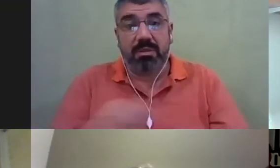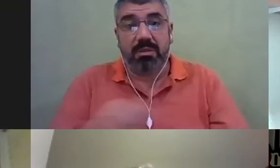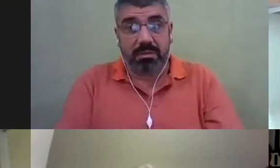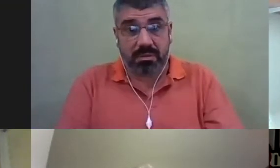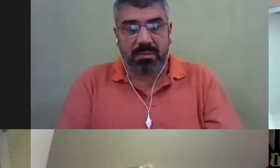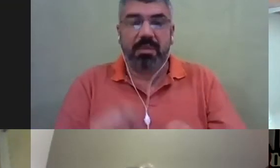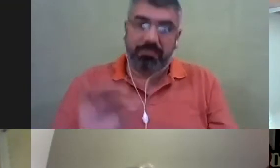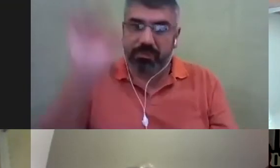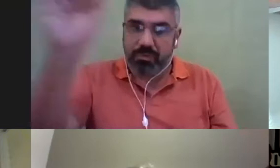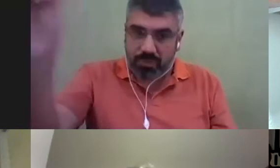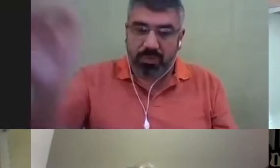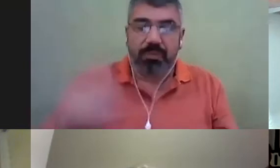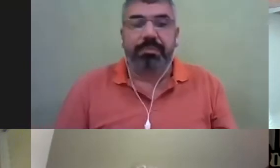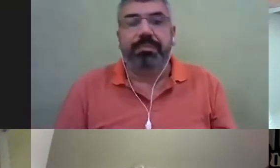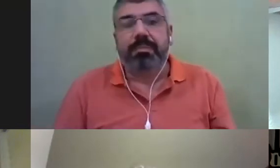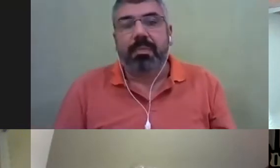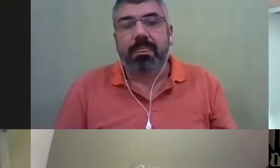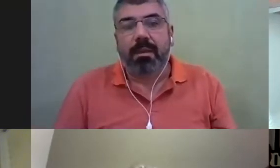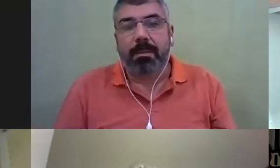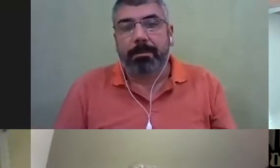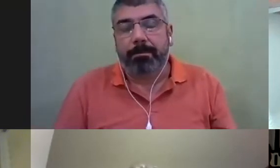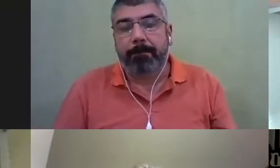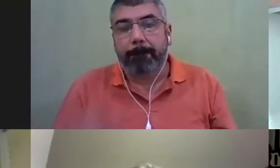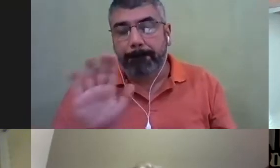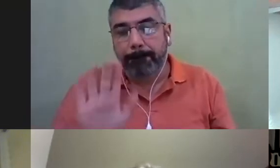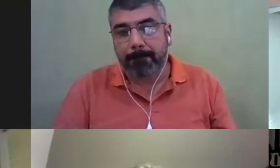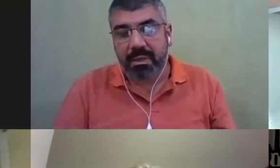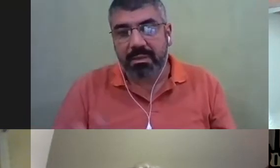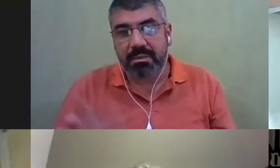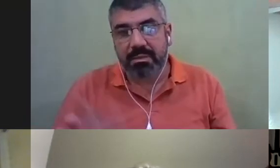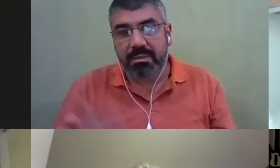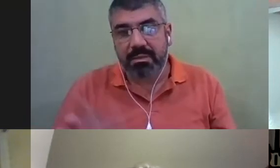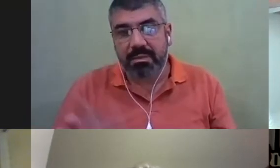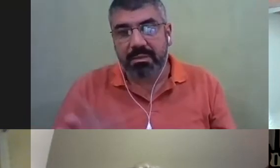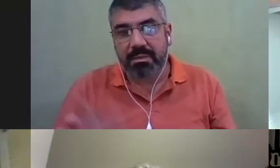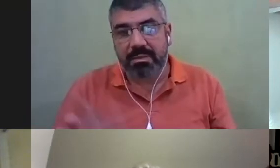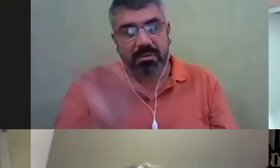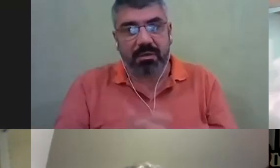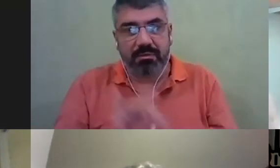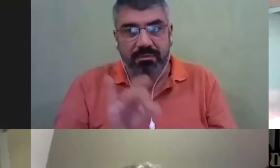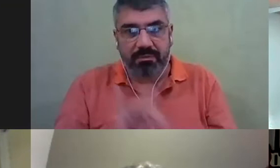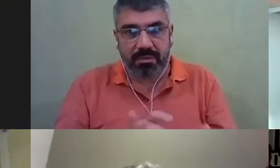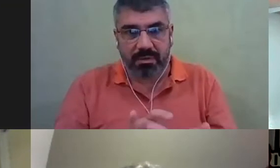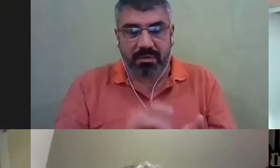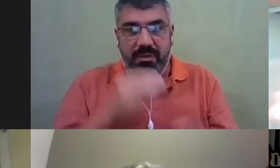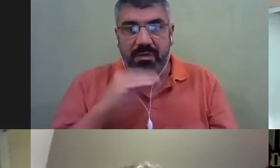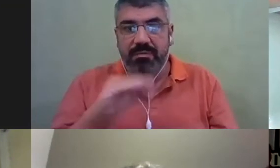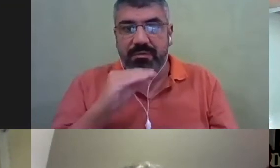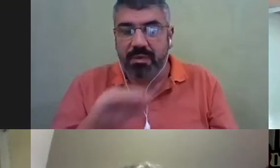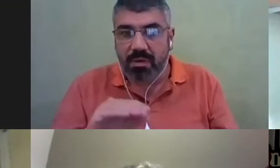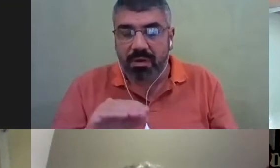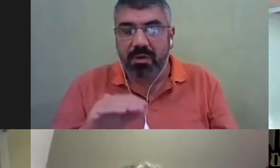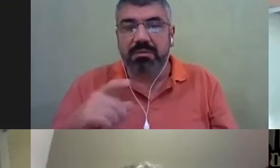future. And if we go through more or the new